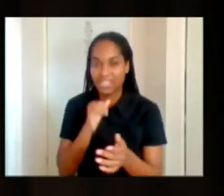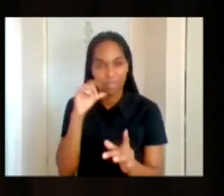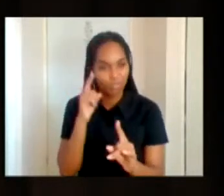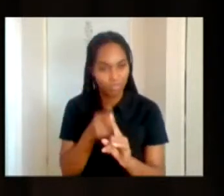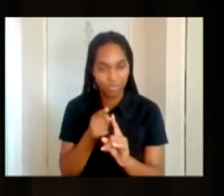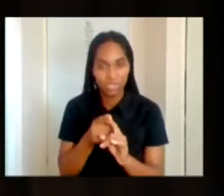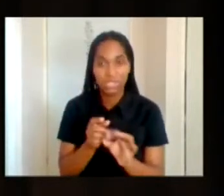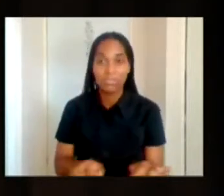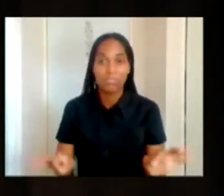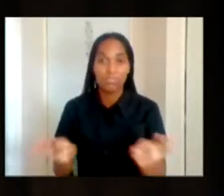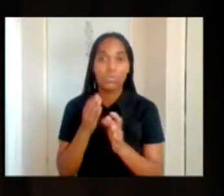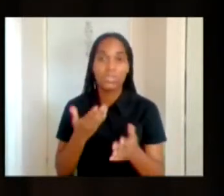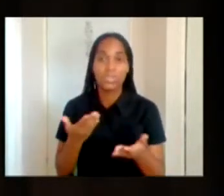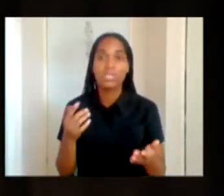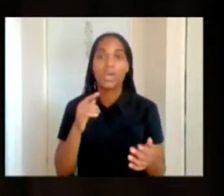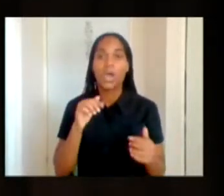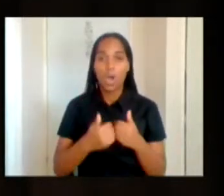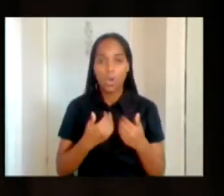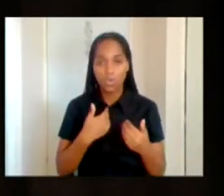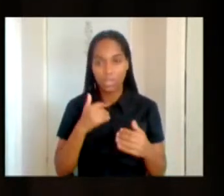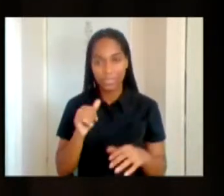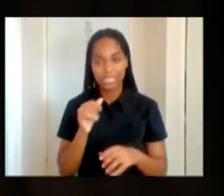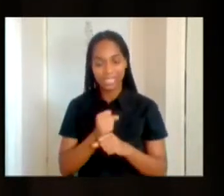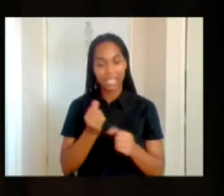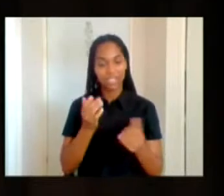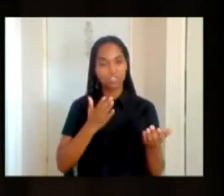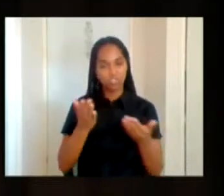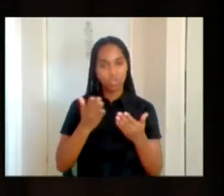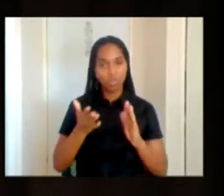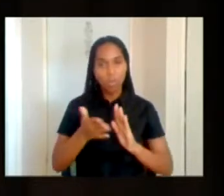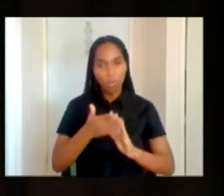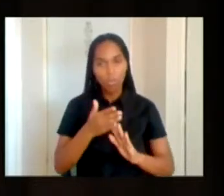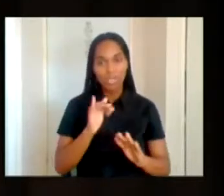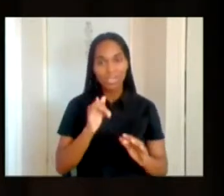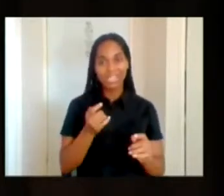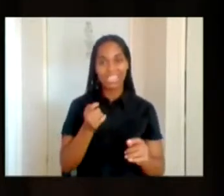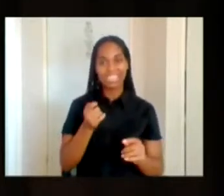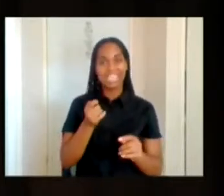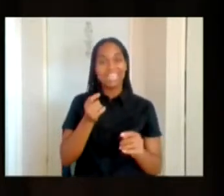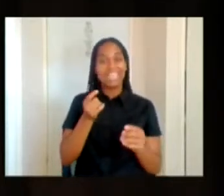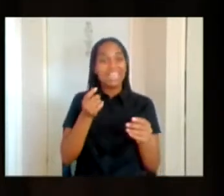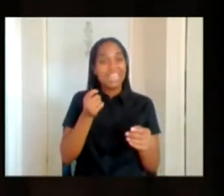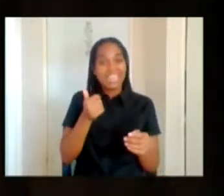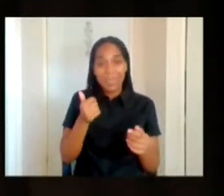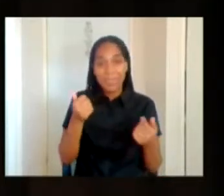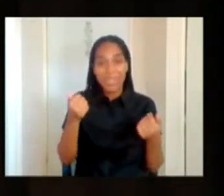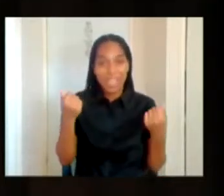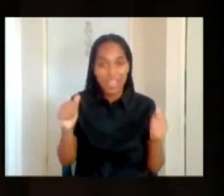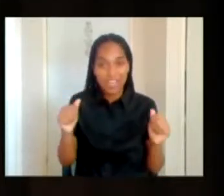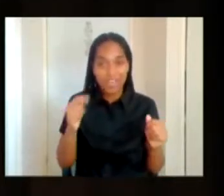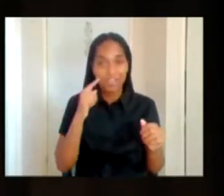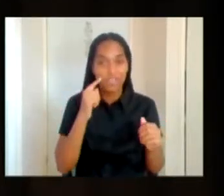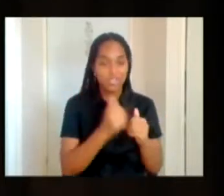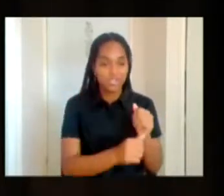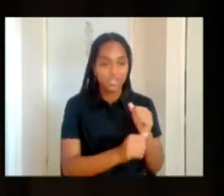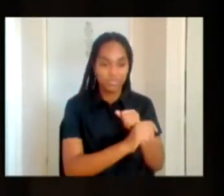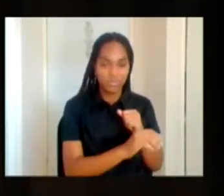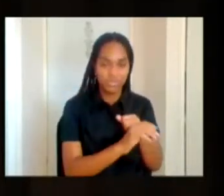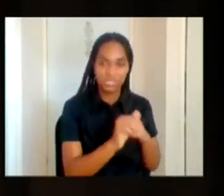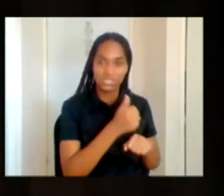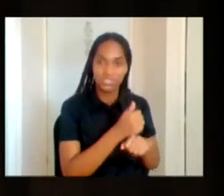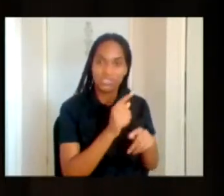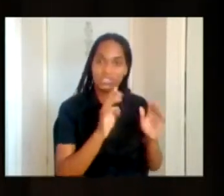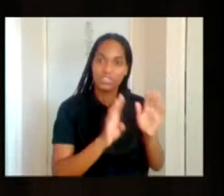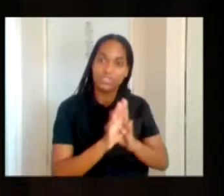that, can we get a service going that took very little effort for every broadcaster to set their development teams to code